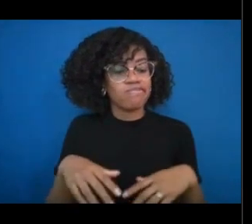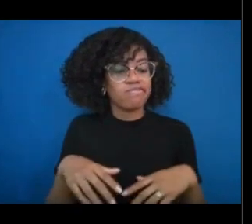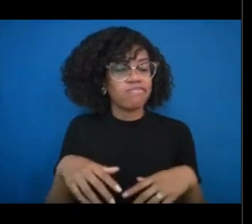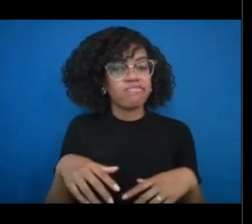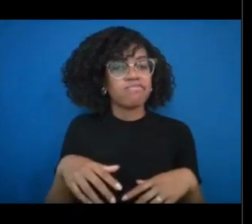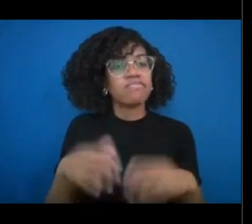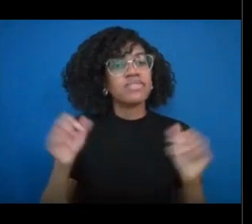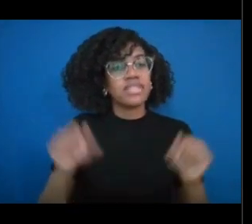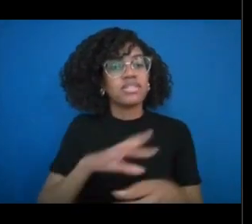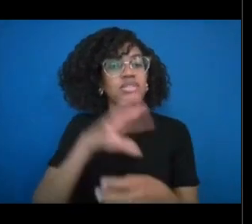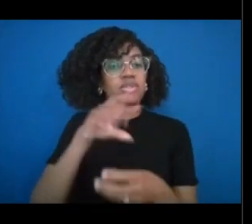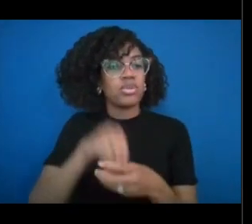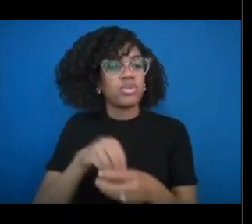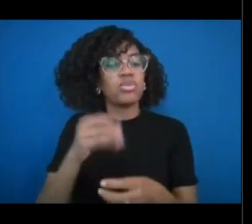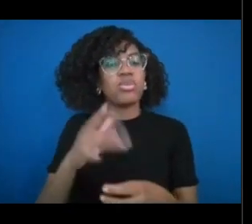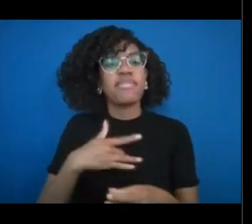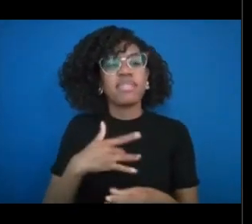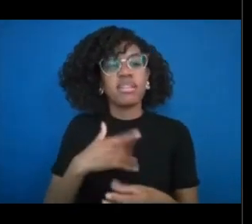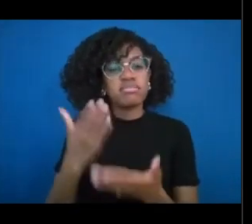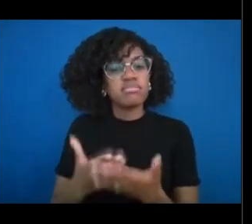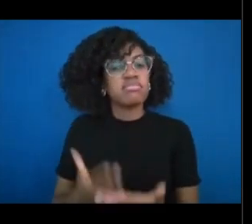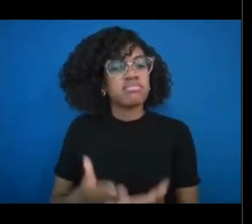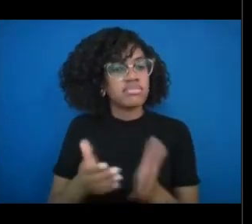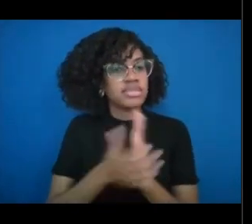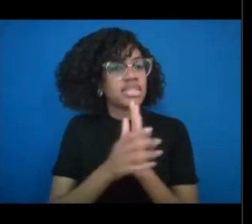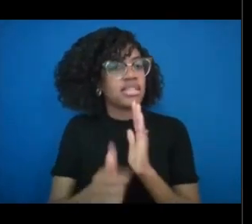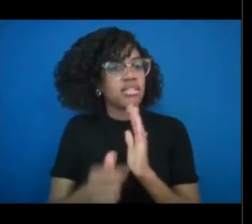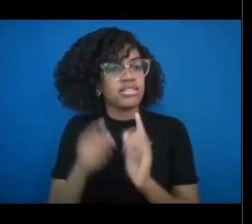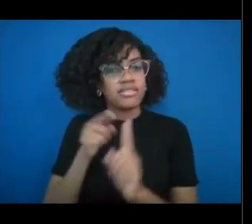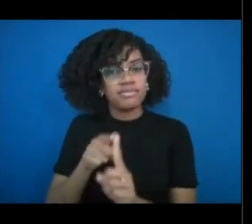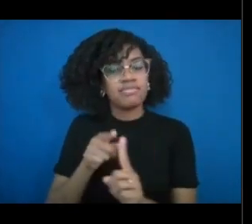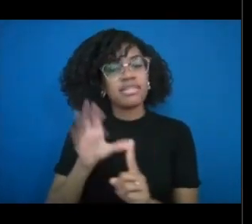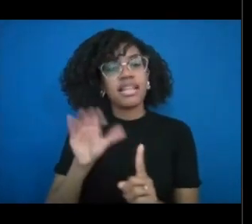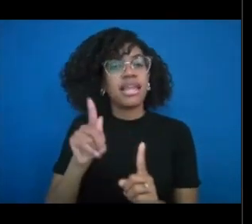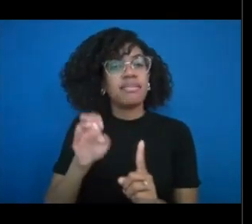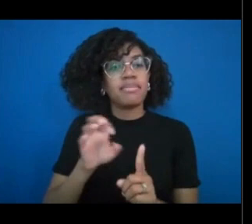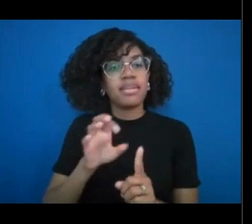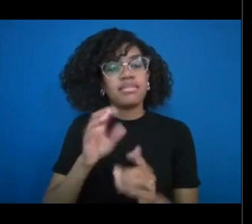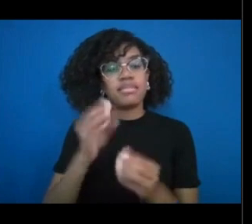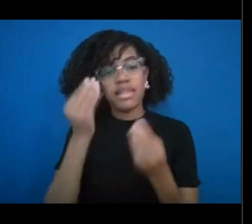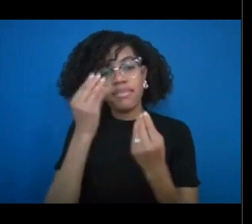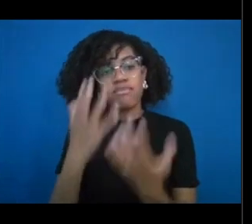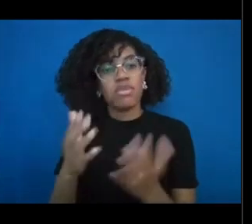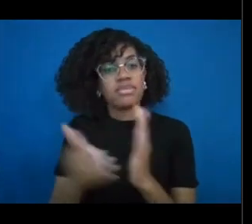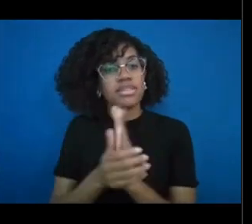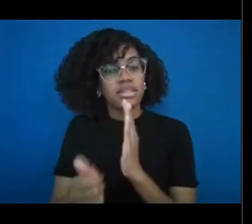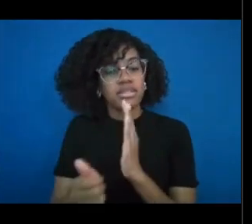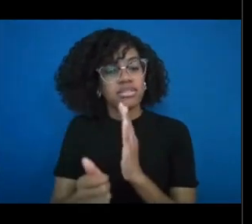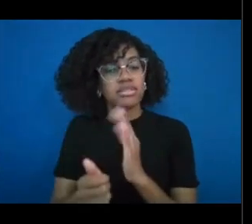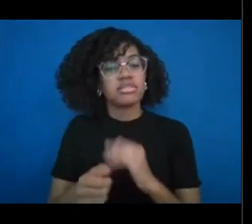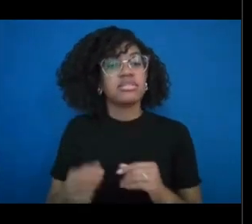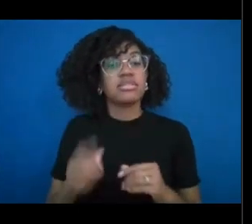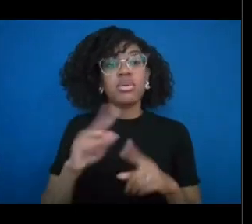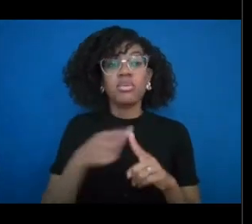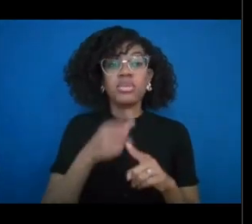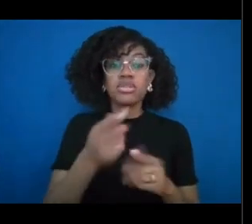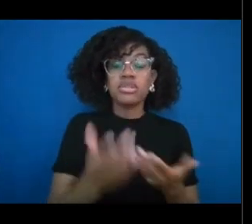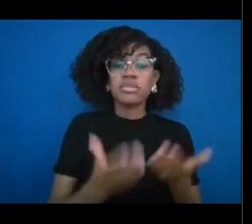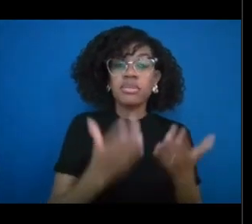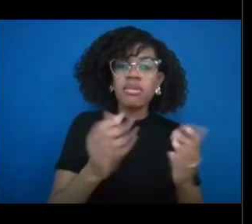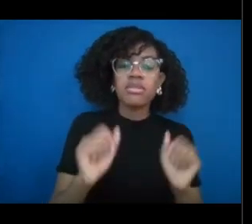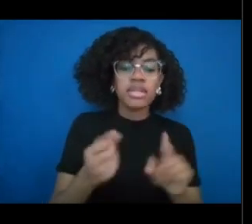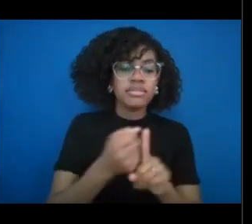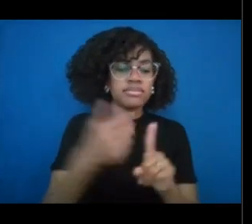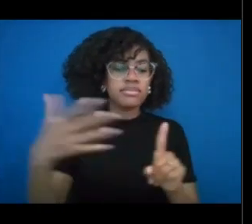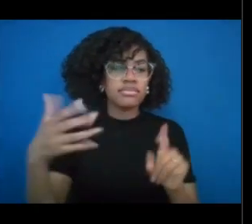include and justify as climate-informed skills. So in your proposal, you can expand because we